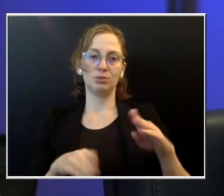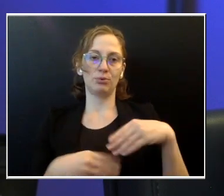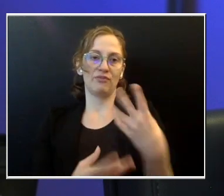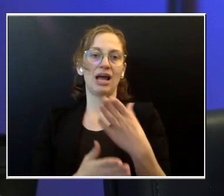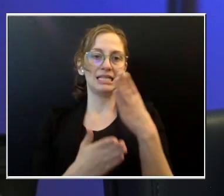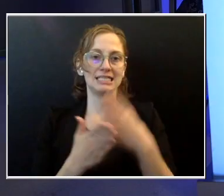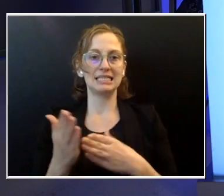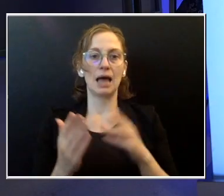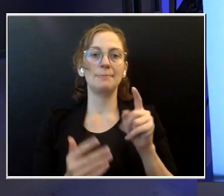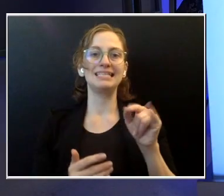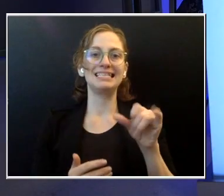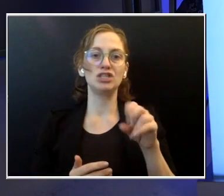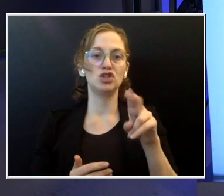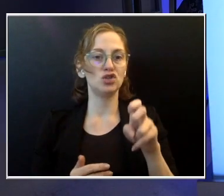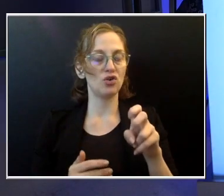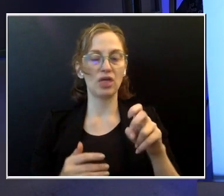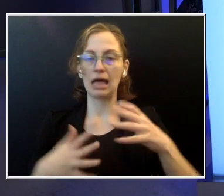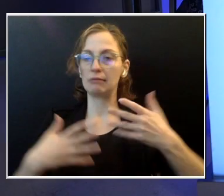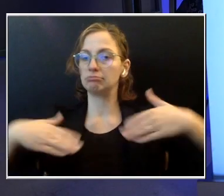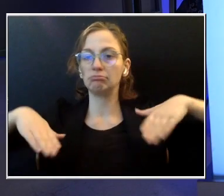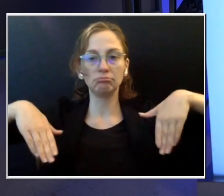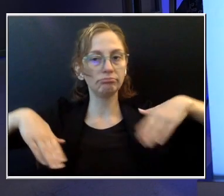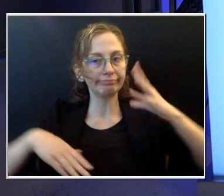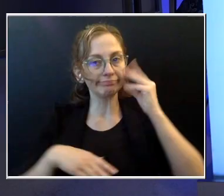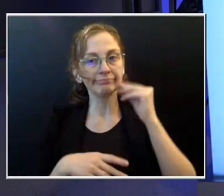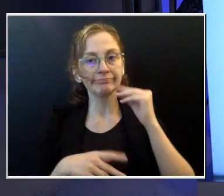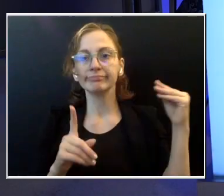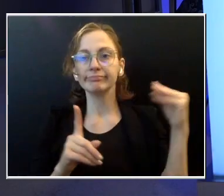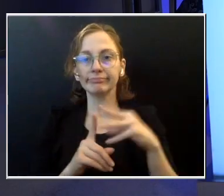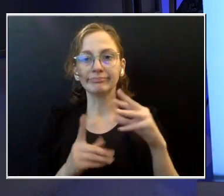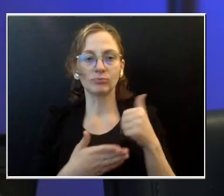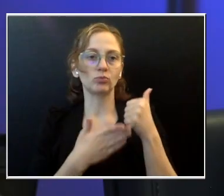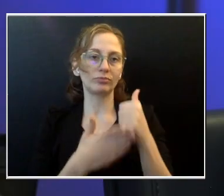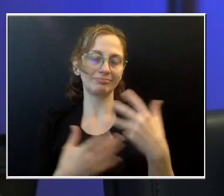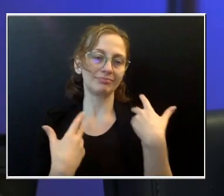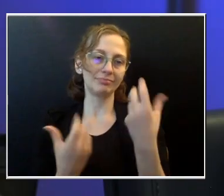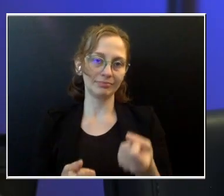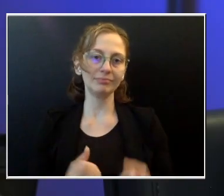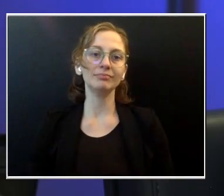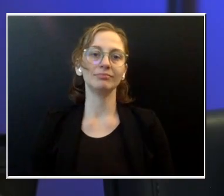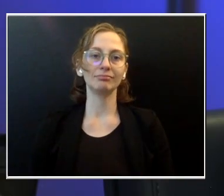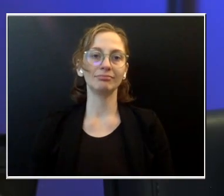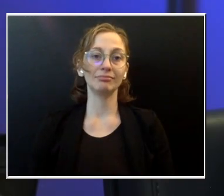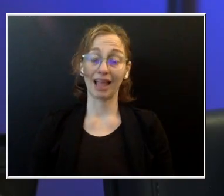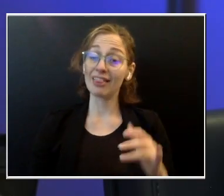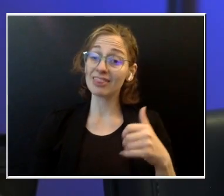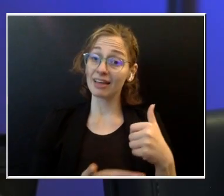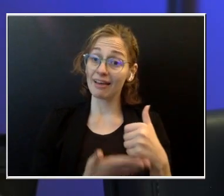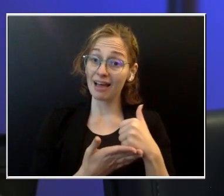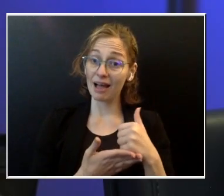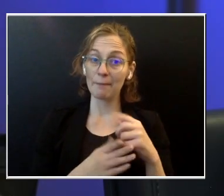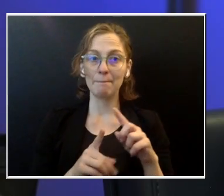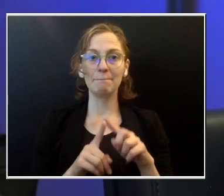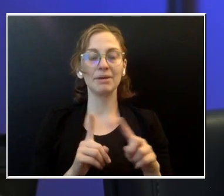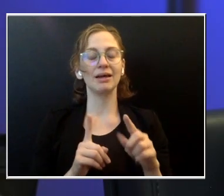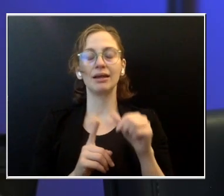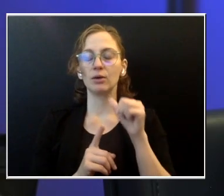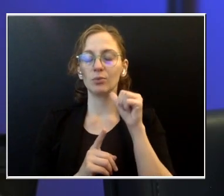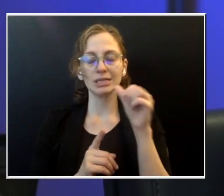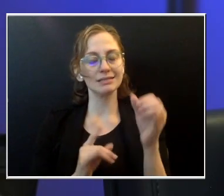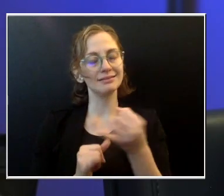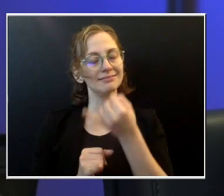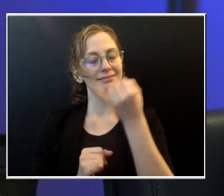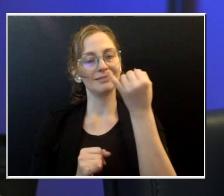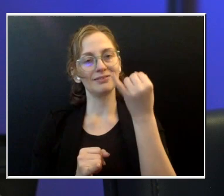healing process. That was very helpful, but was not the final surgery